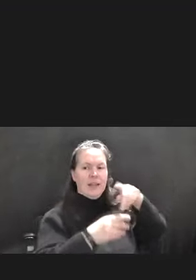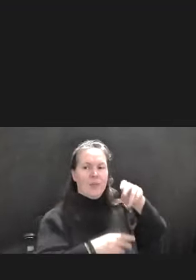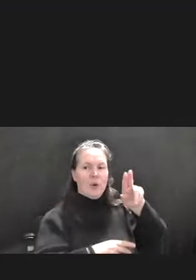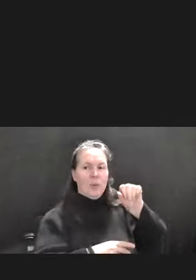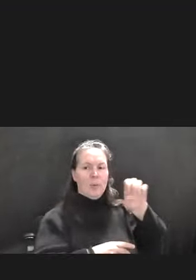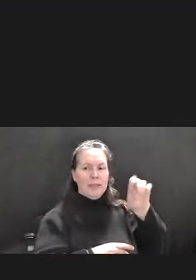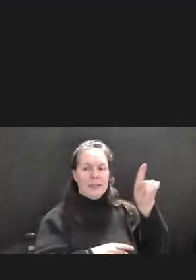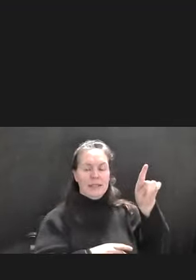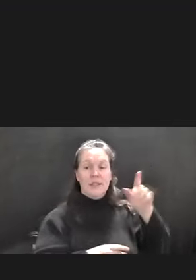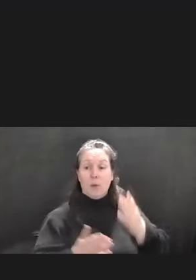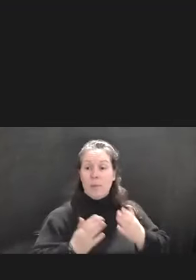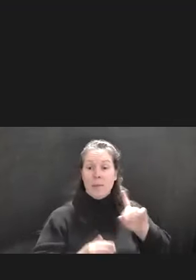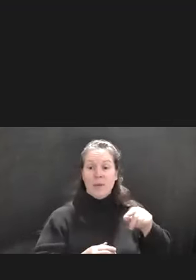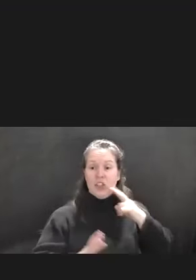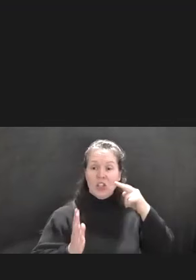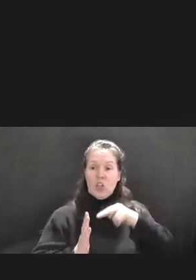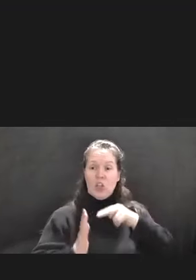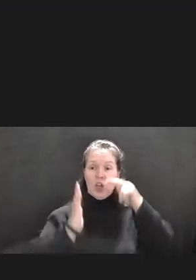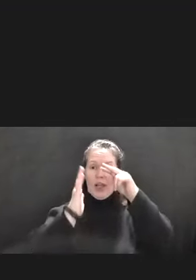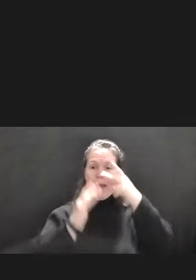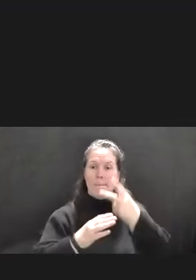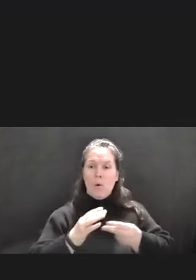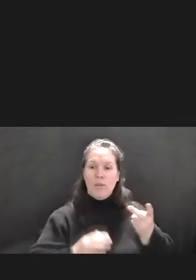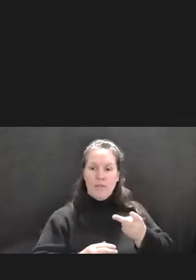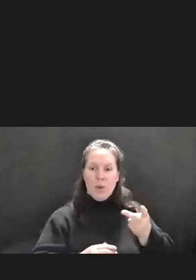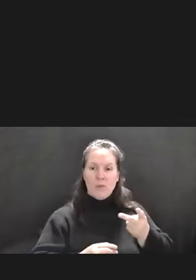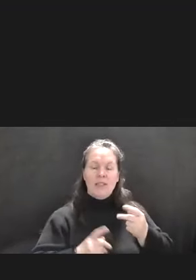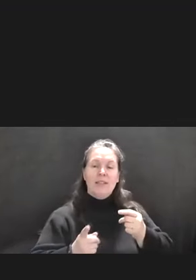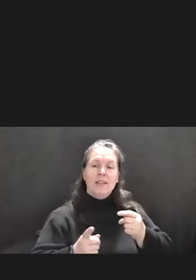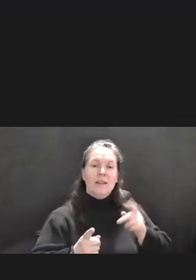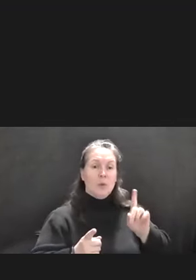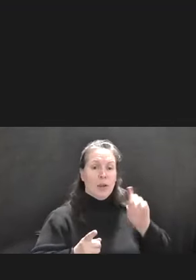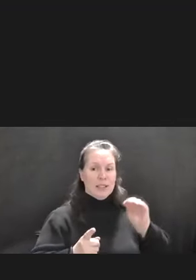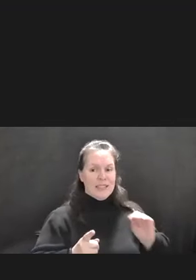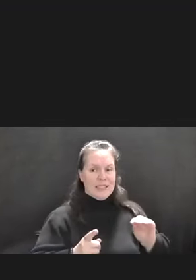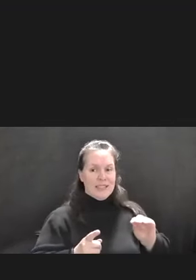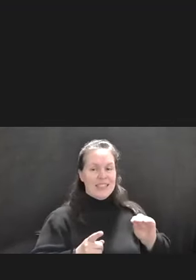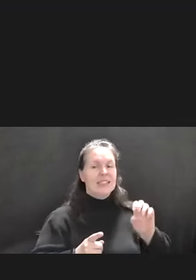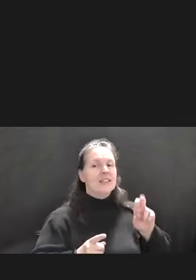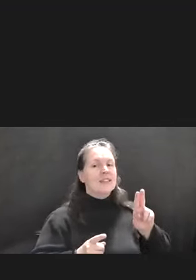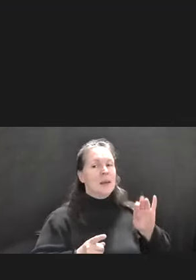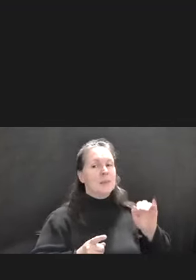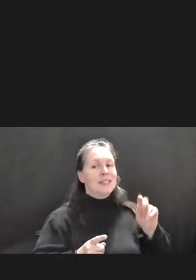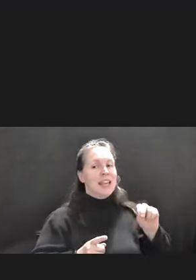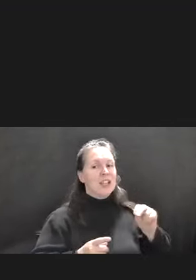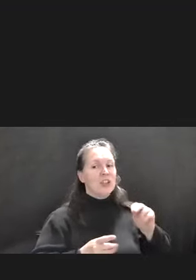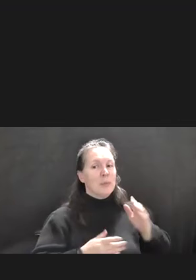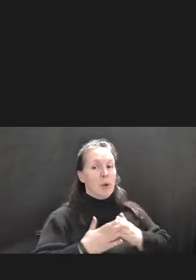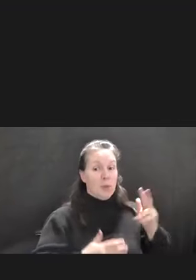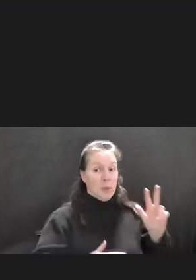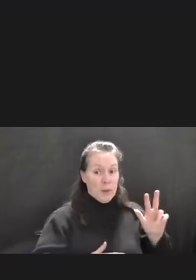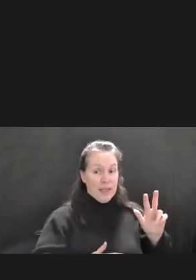section. So maybe just look at both of those, and because to me, where it is in subsection three is probably the best place for